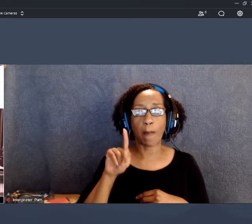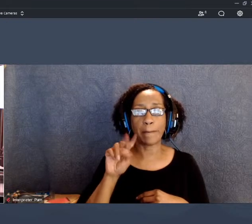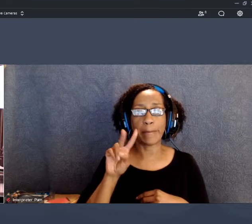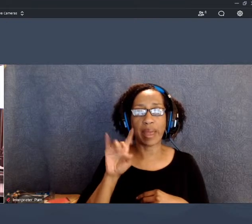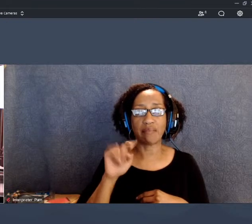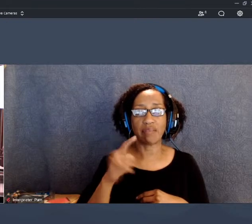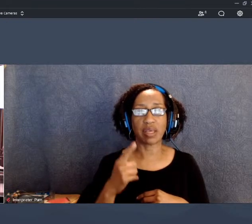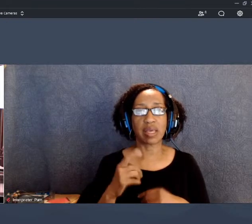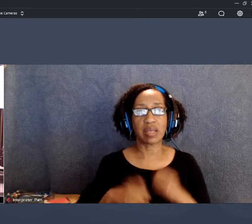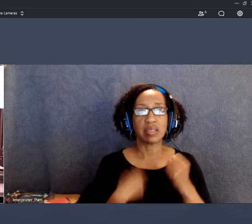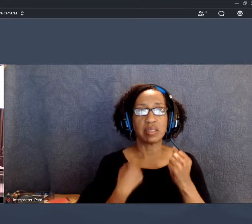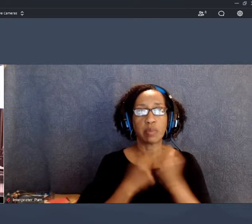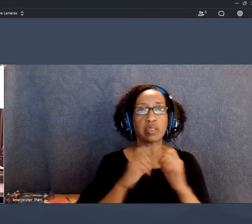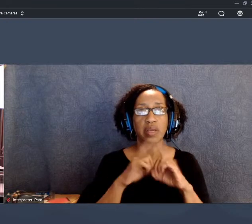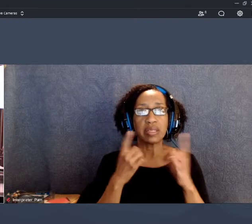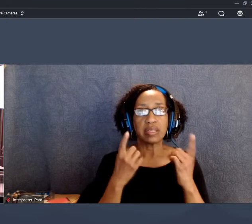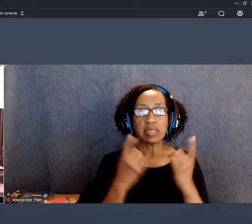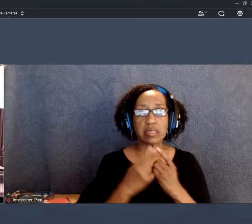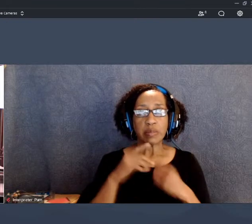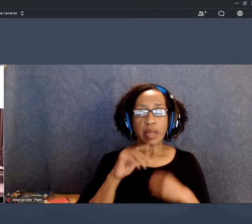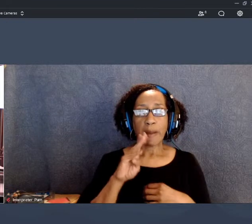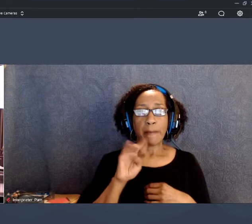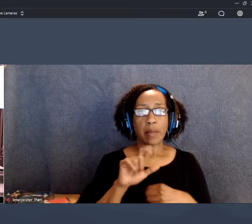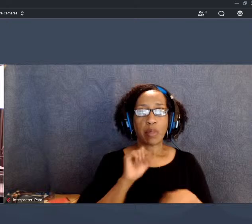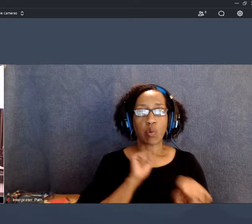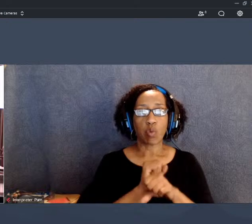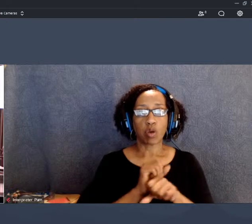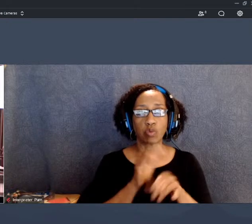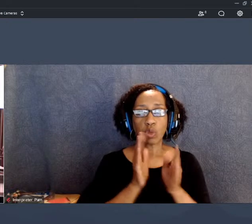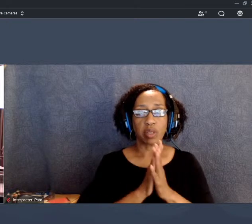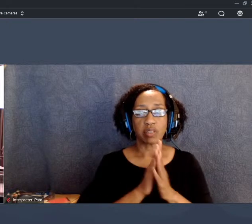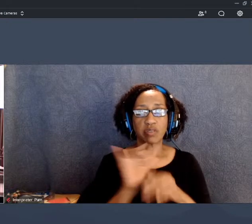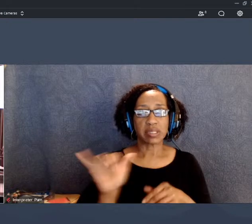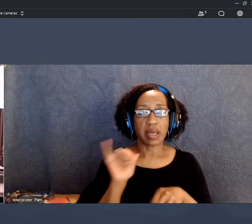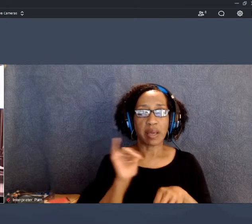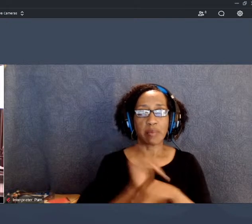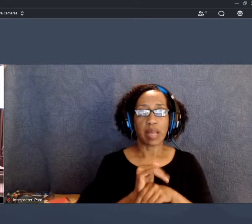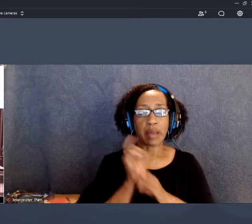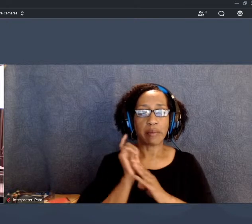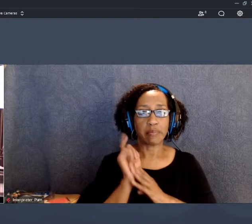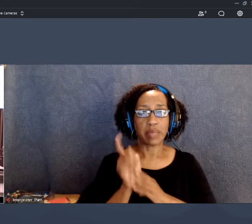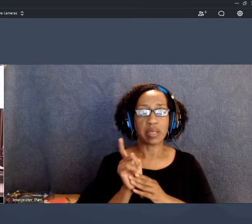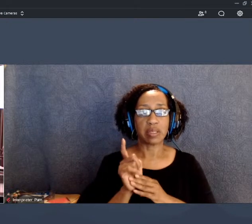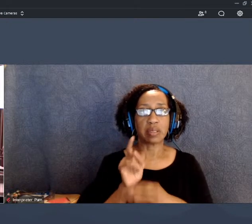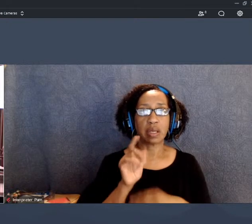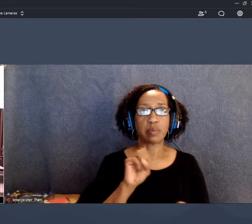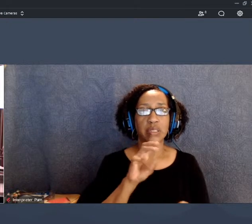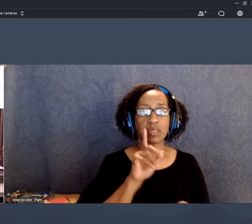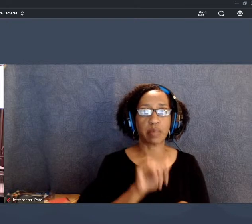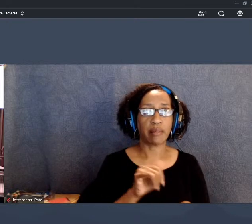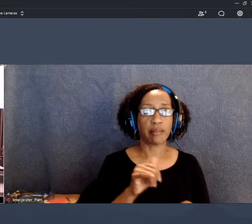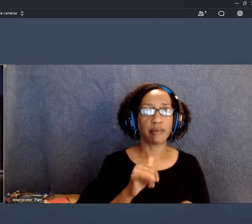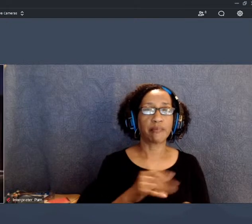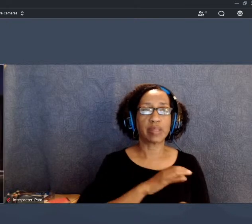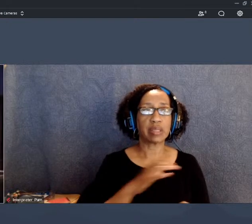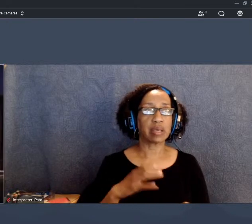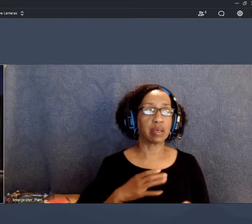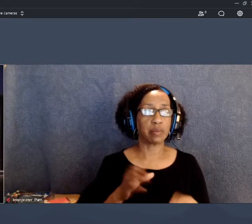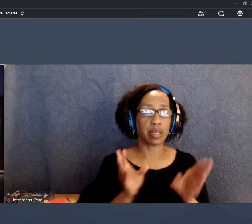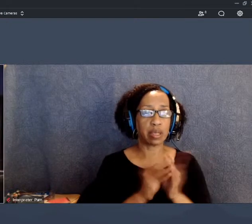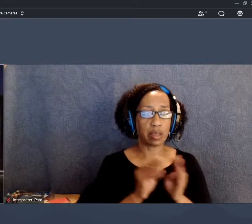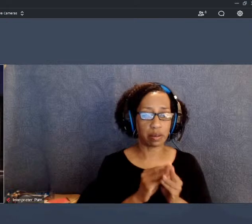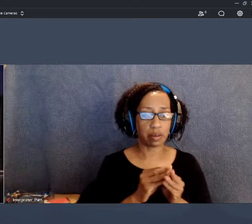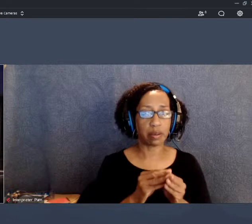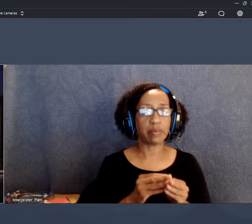Division of Public Works. There's a request for same night minutes. Thank you very much, Councilman Smiley. Mr. Chair, committee may recommend approval. I so move. Been moved by